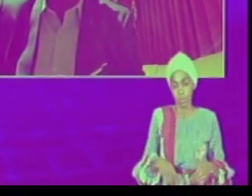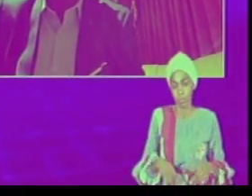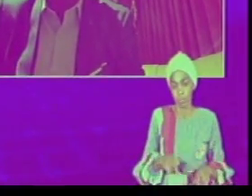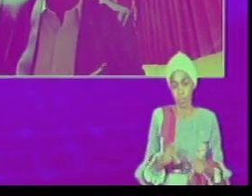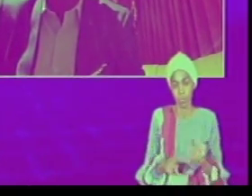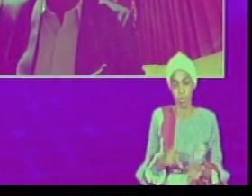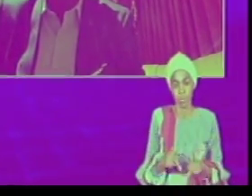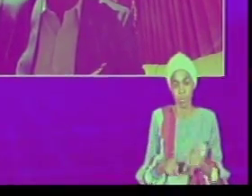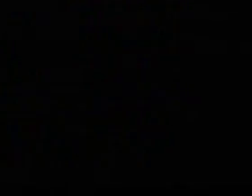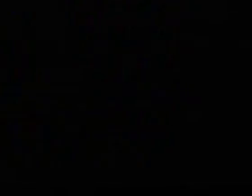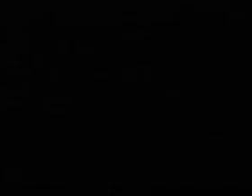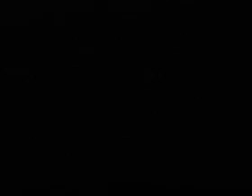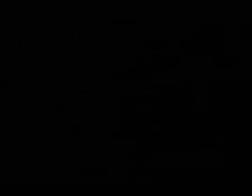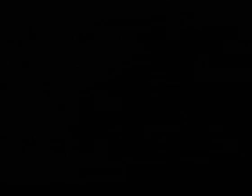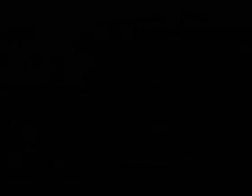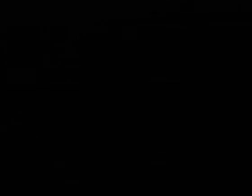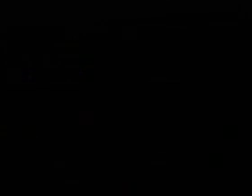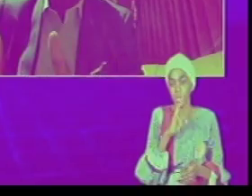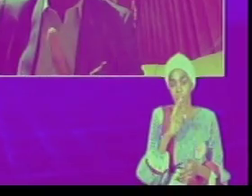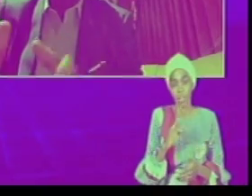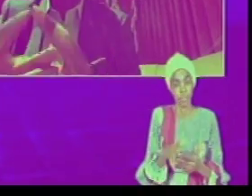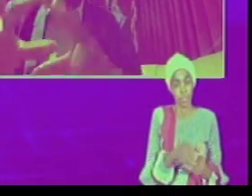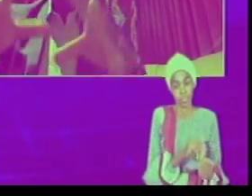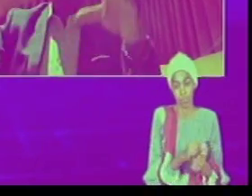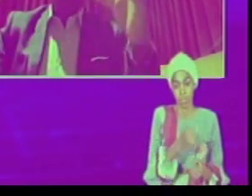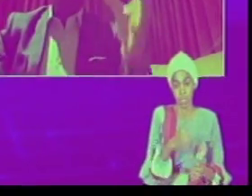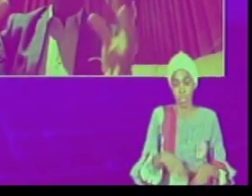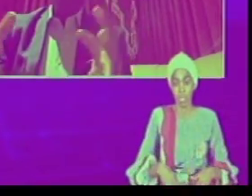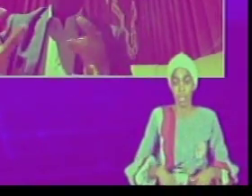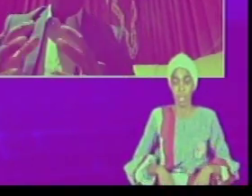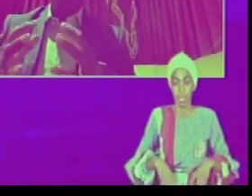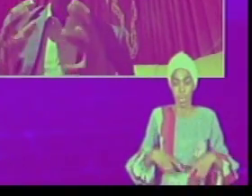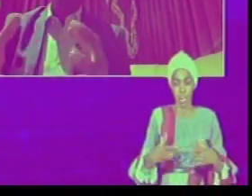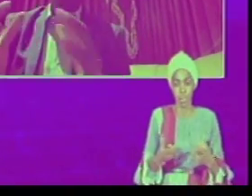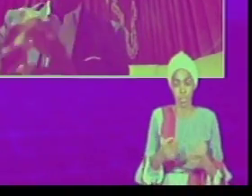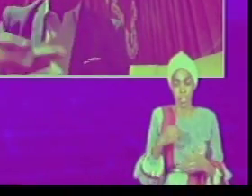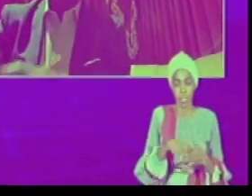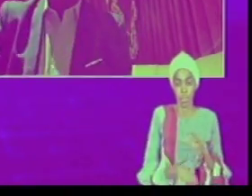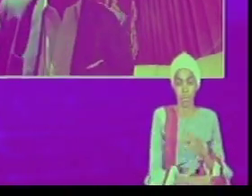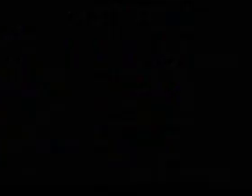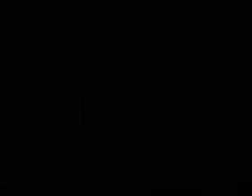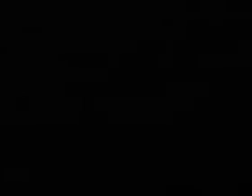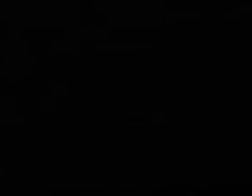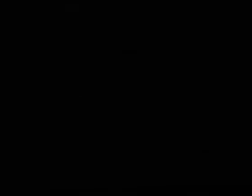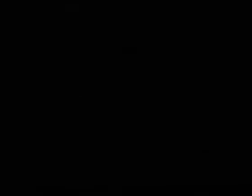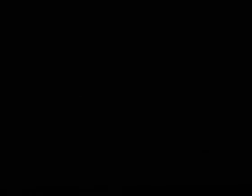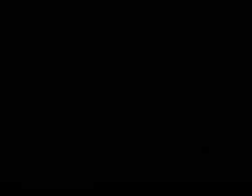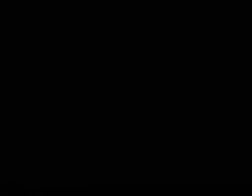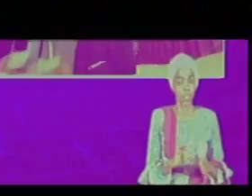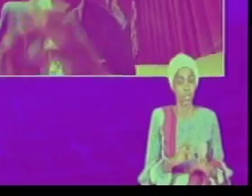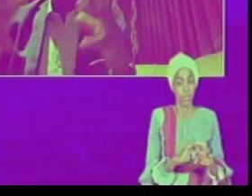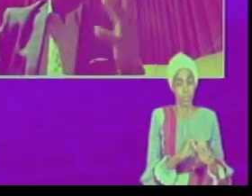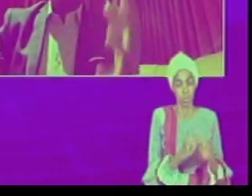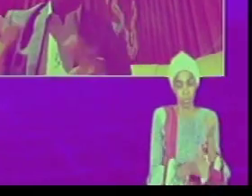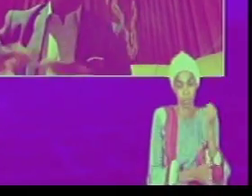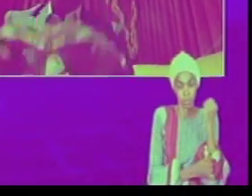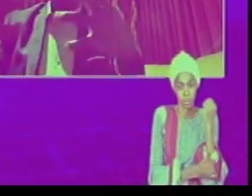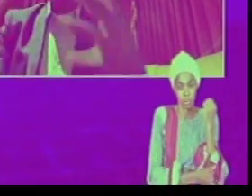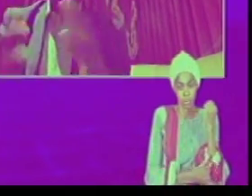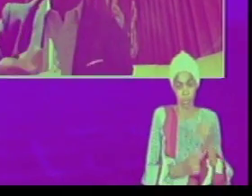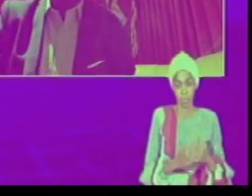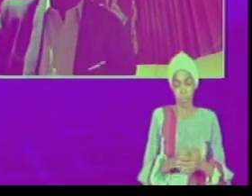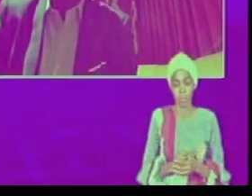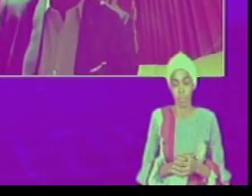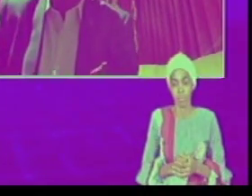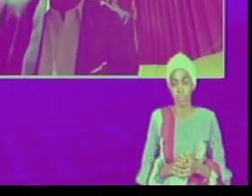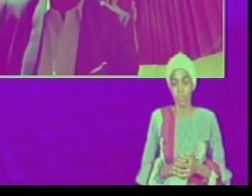of the country, where even when the family values are still being respected, the rate of divorce is not